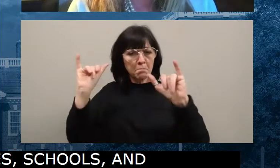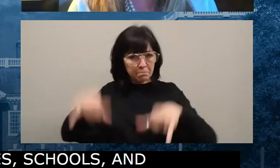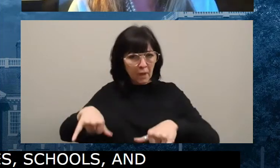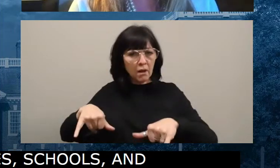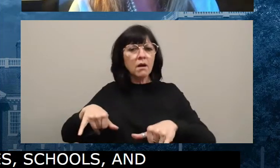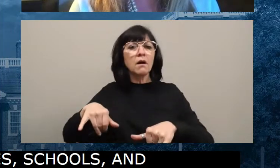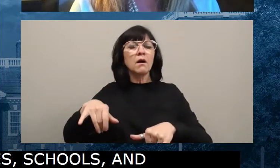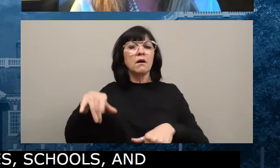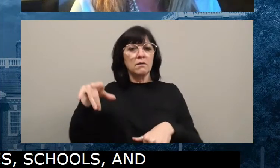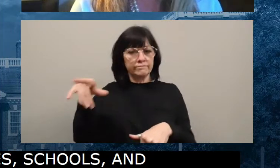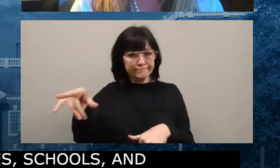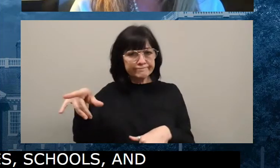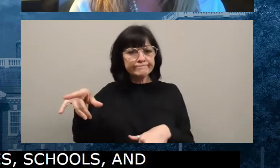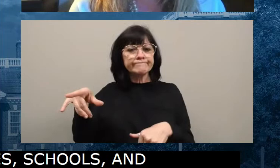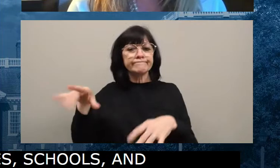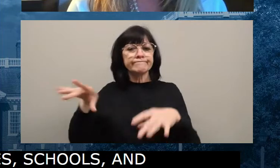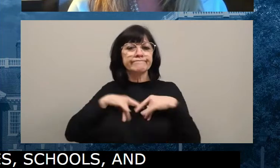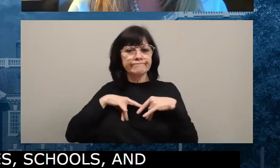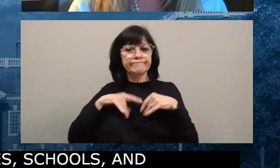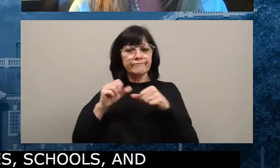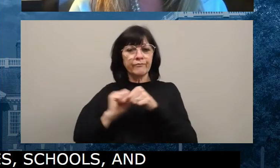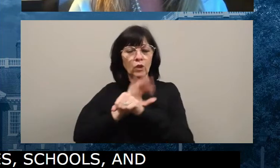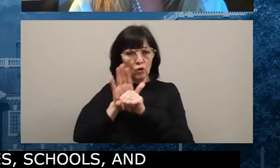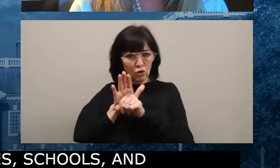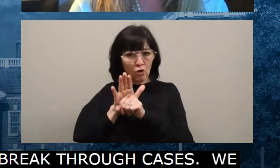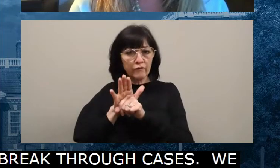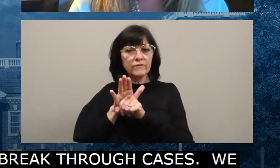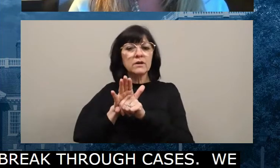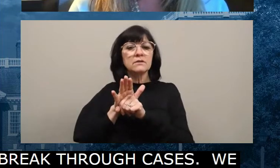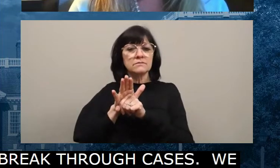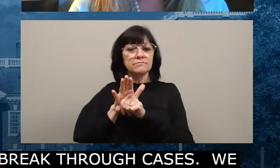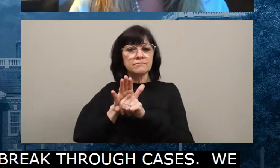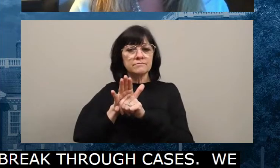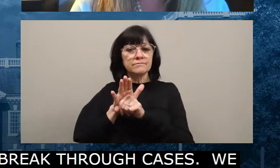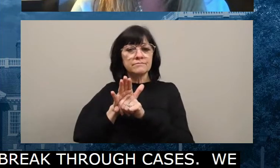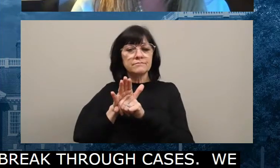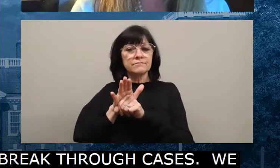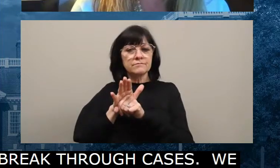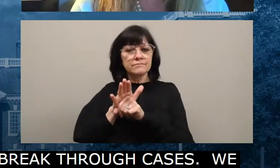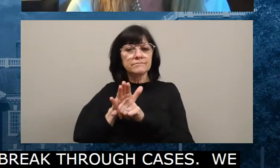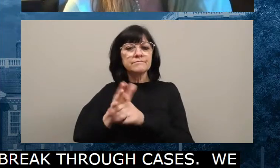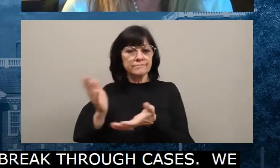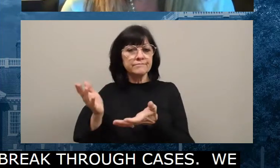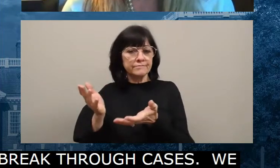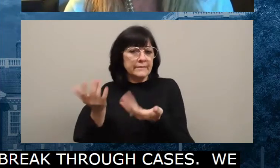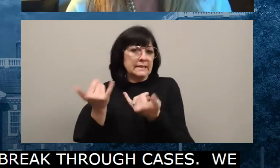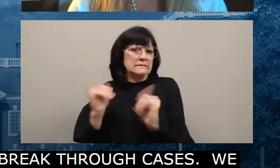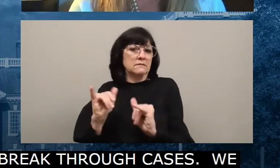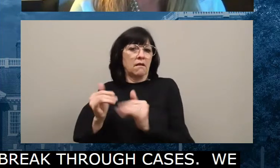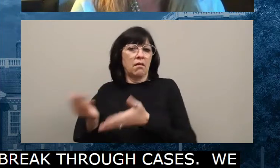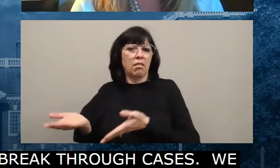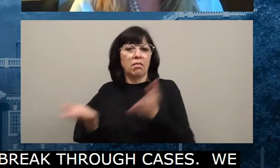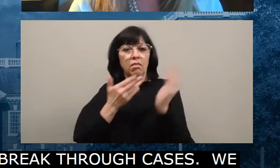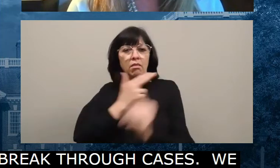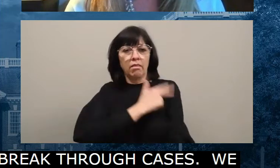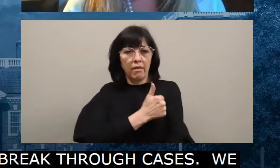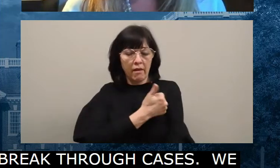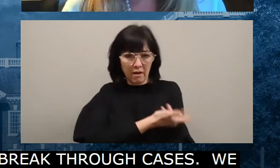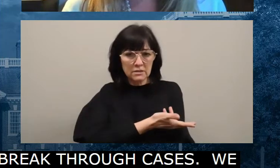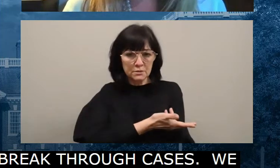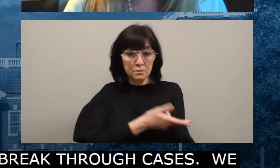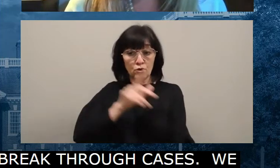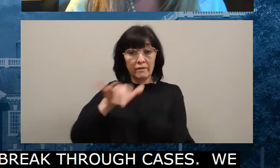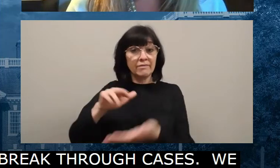positive after being fully vaccinated and after the vaccine has become fully effective. So that would be 2 weeks after